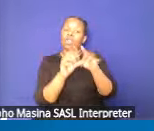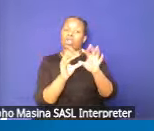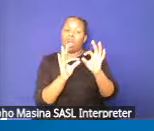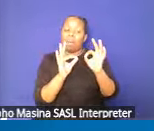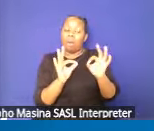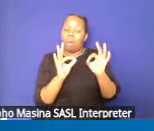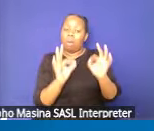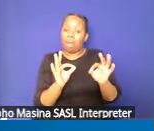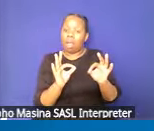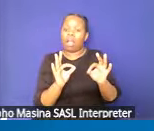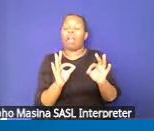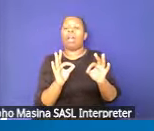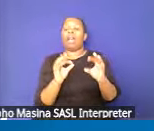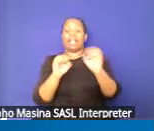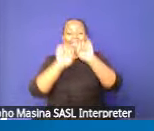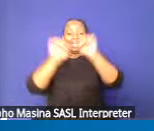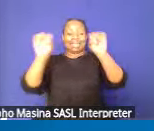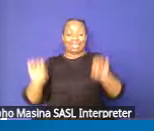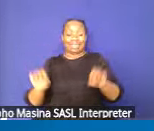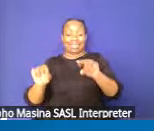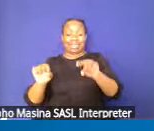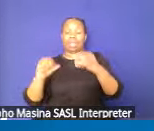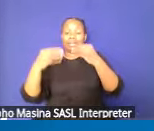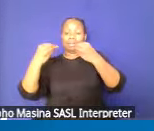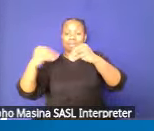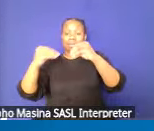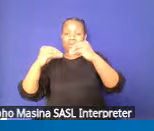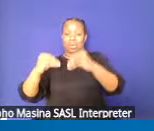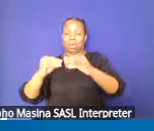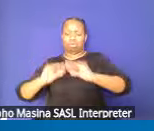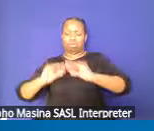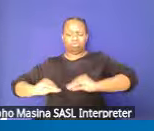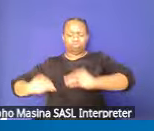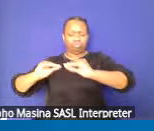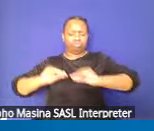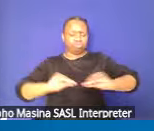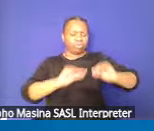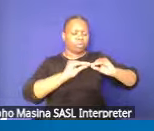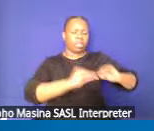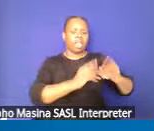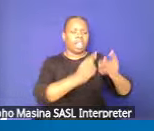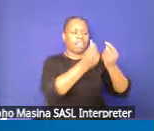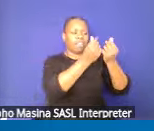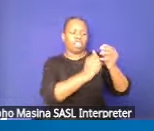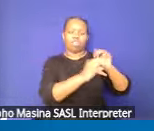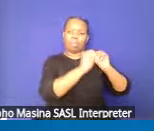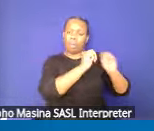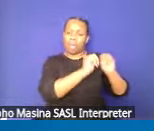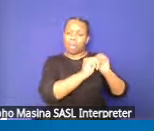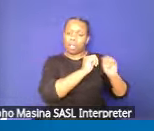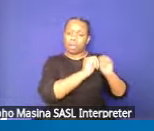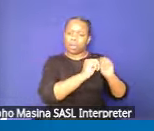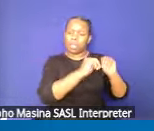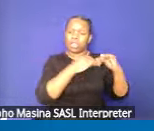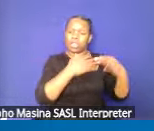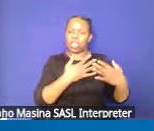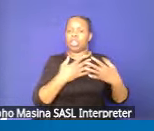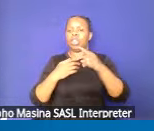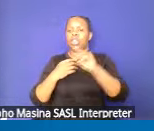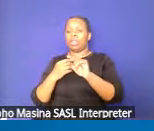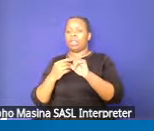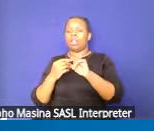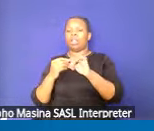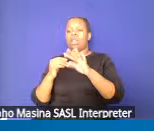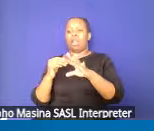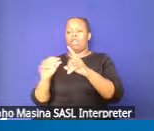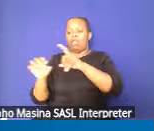business. We'll take through the aspects of financial management. We'll take them through the aspects of